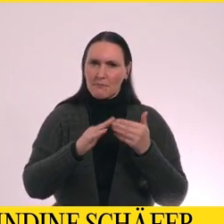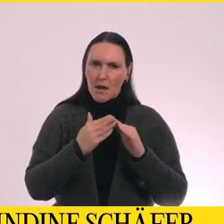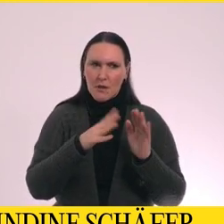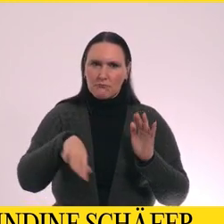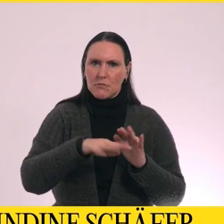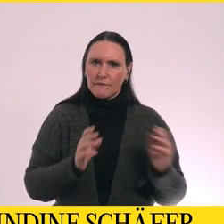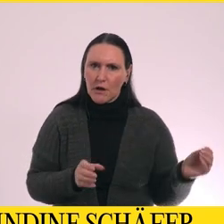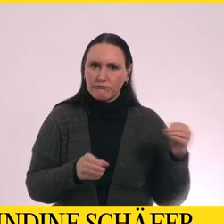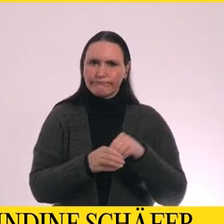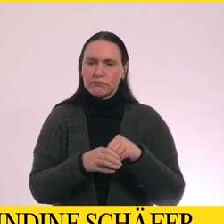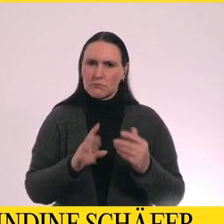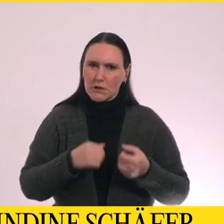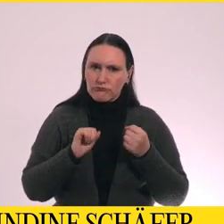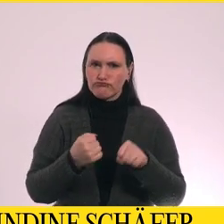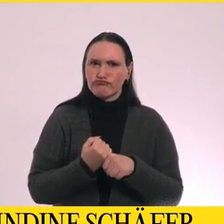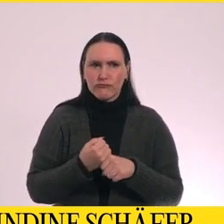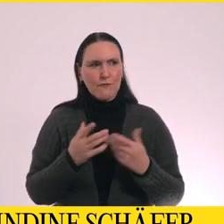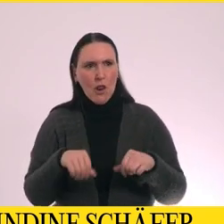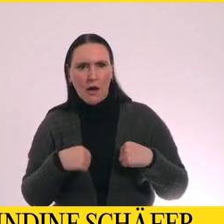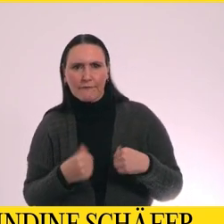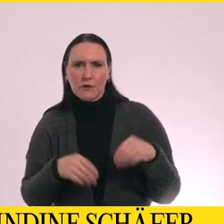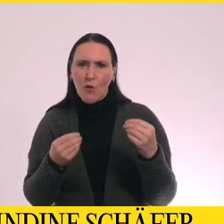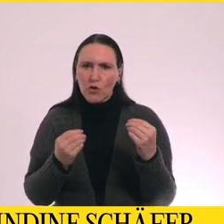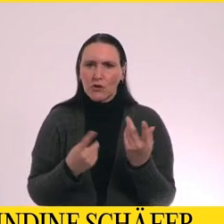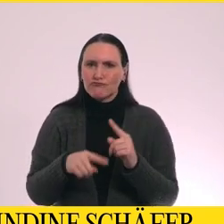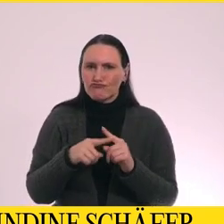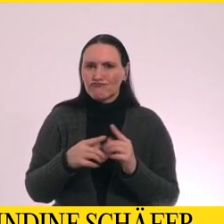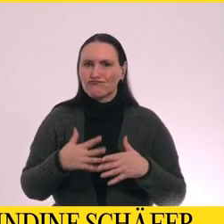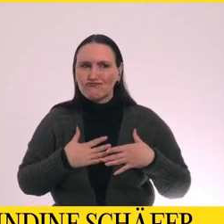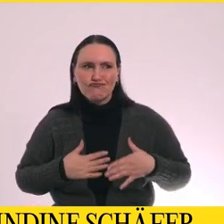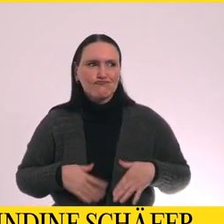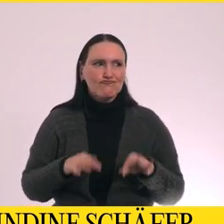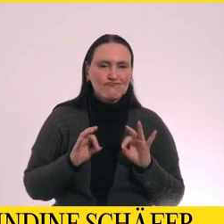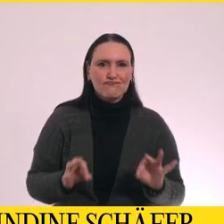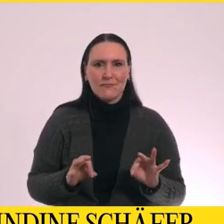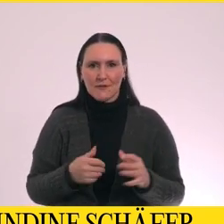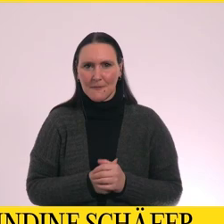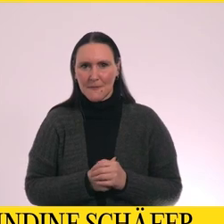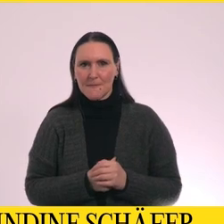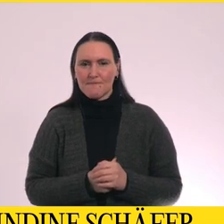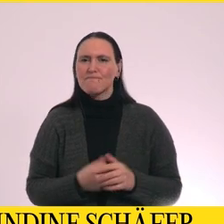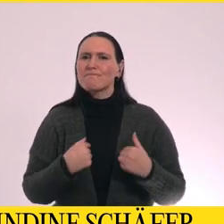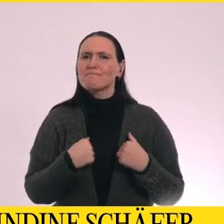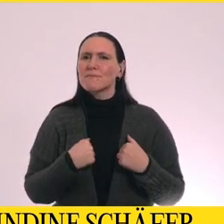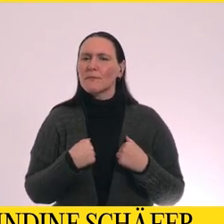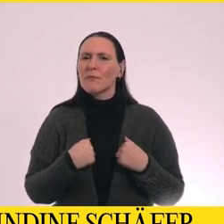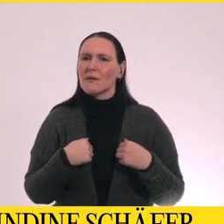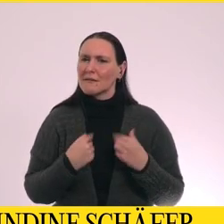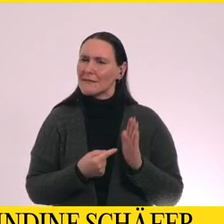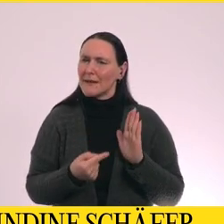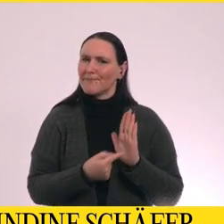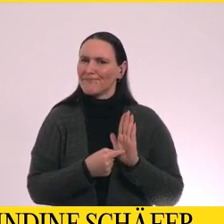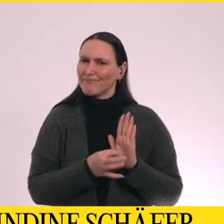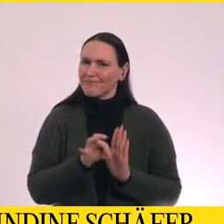quality of life, etc. So why am I pointing this out? Because I think that there's been such